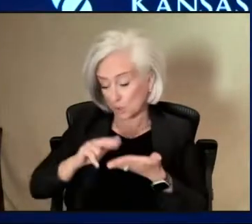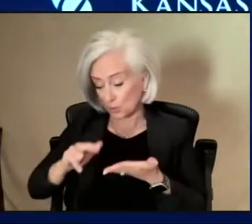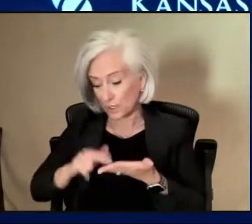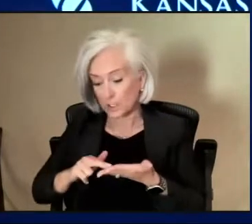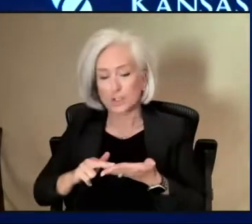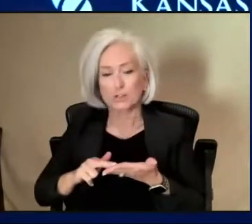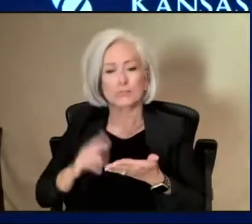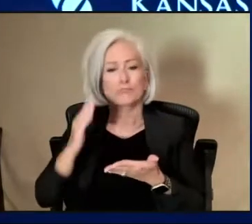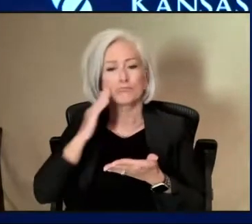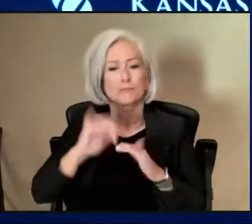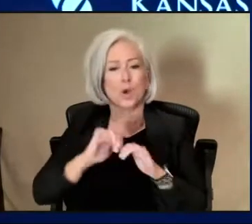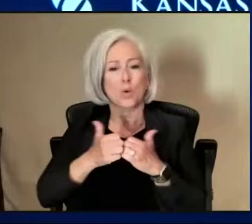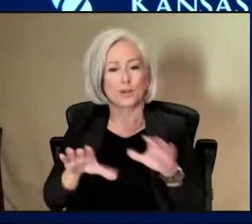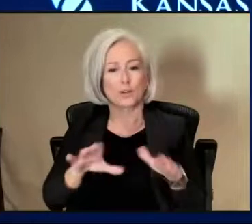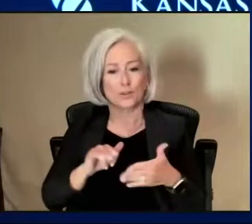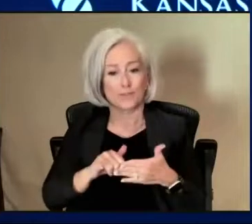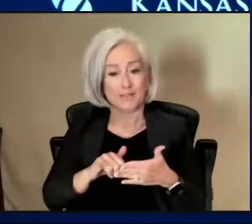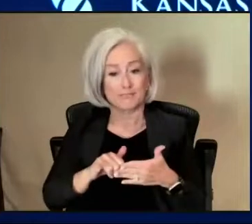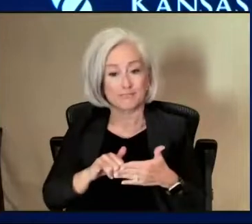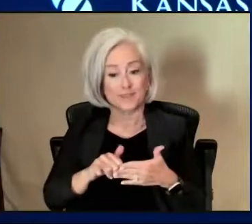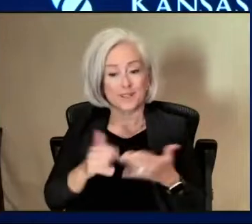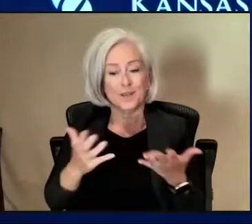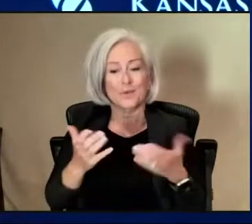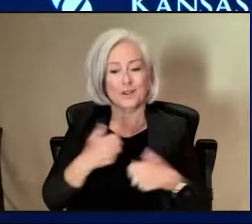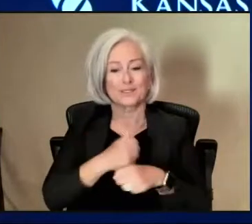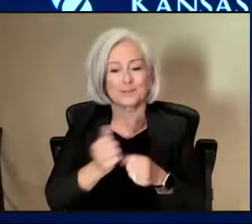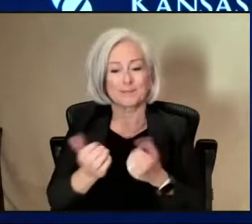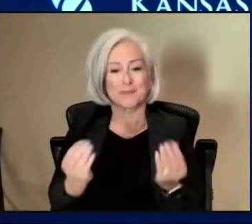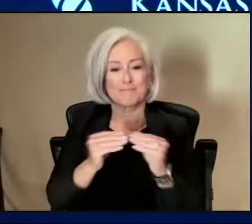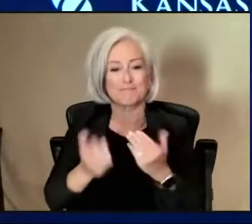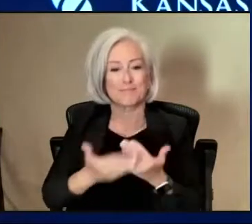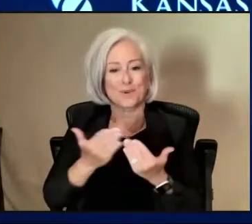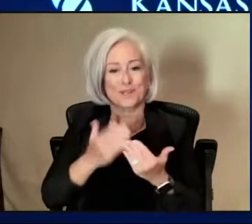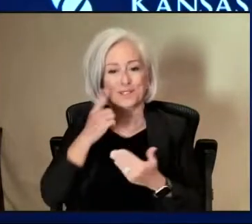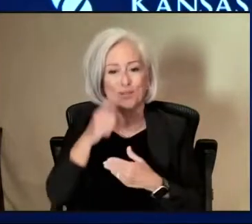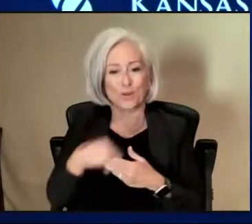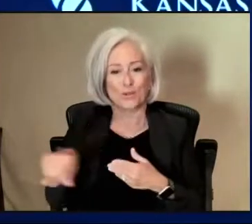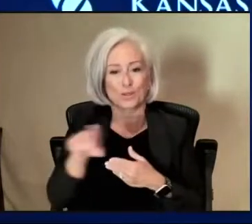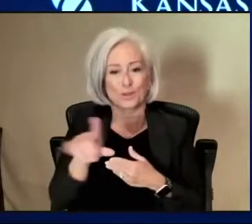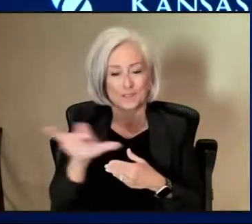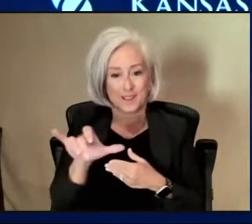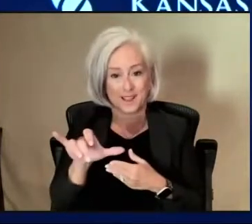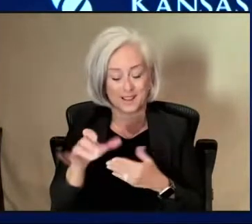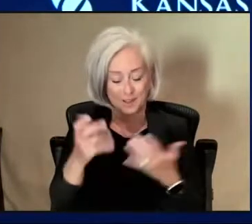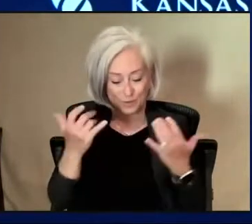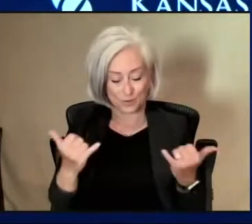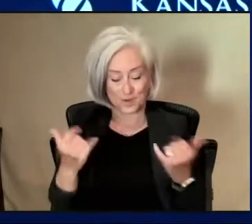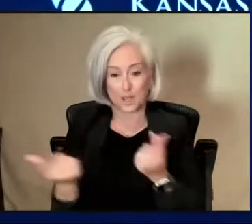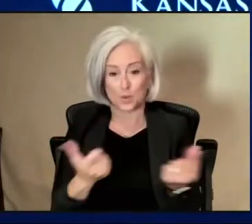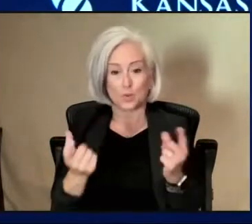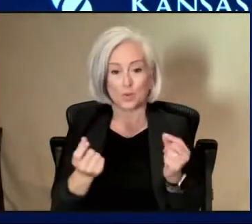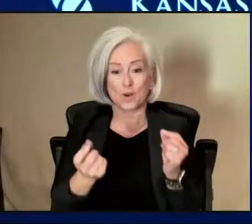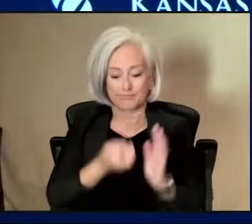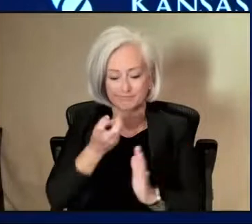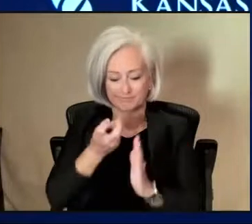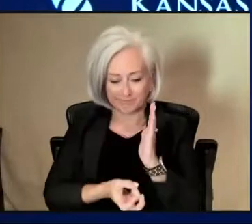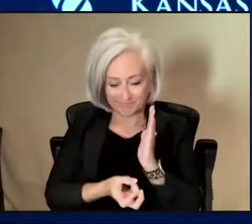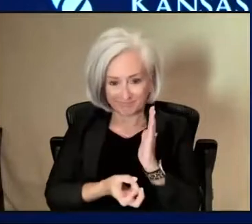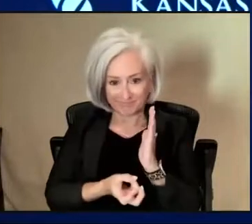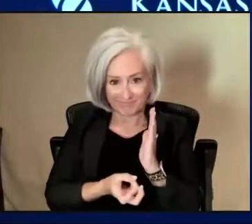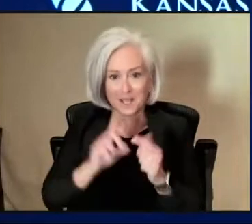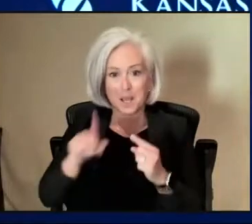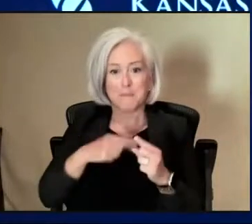you too. Today, we're taking a deep dive into the research around COVID-19